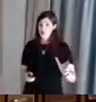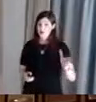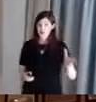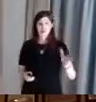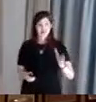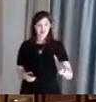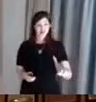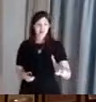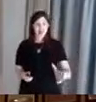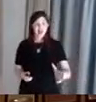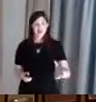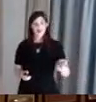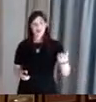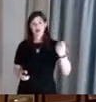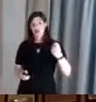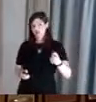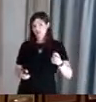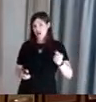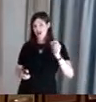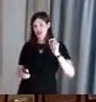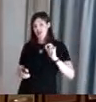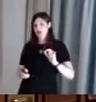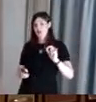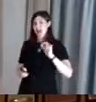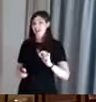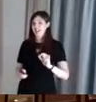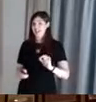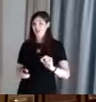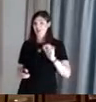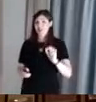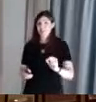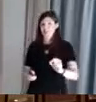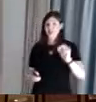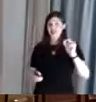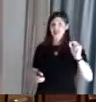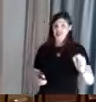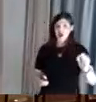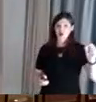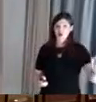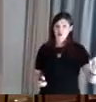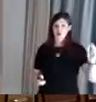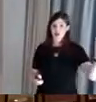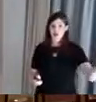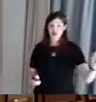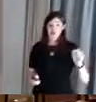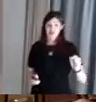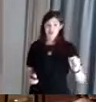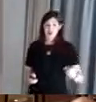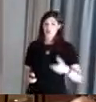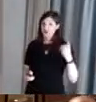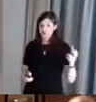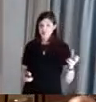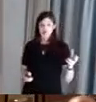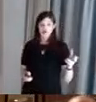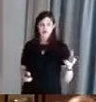innovative company. They're called Tesla. So when the criminals were actually able to get access to Tesla's cloud computing instances,